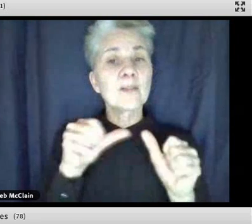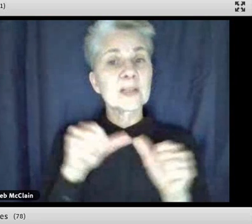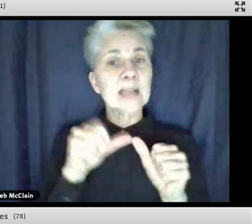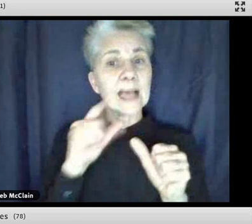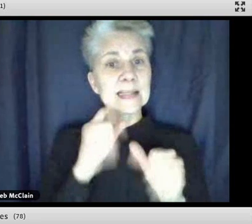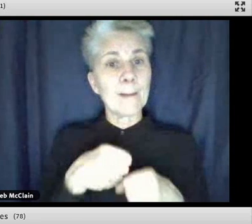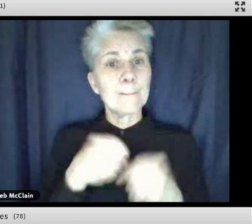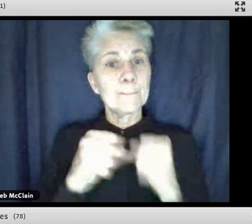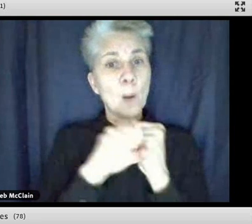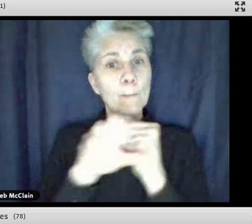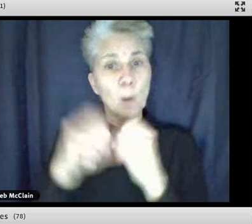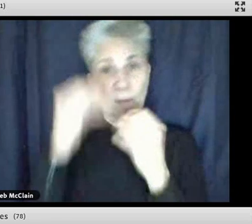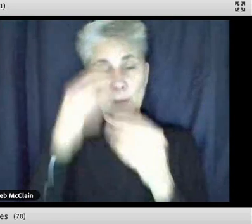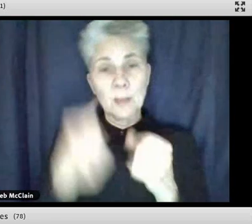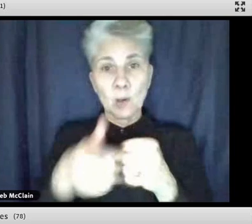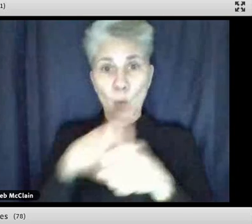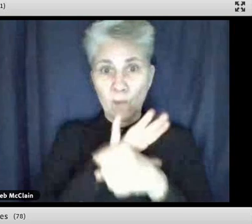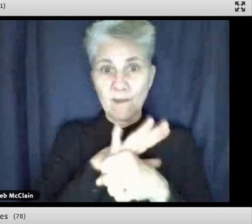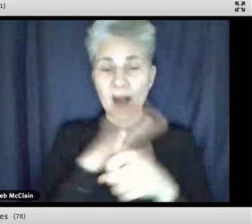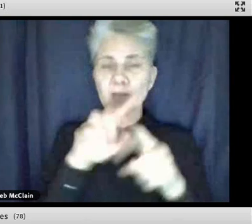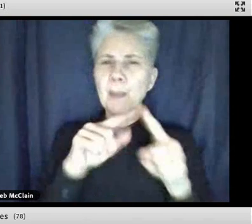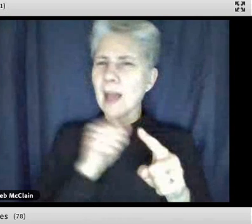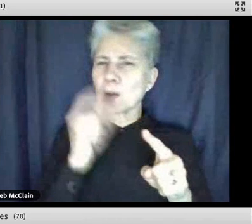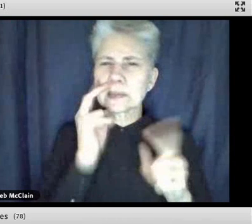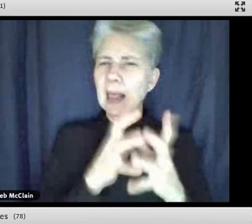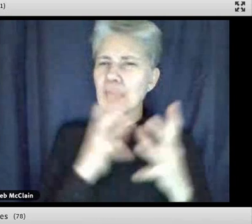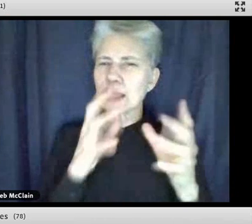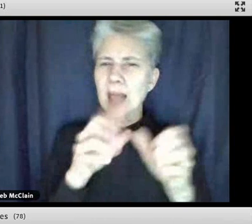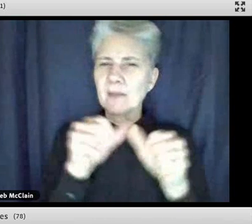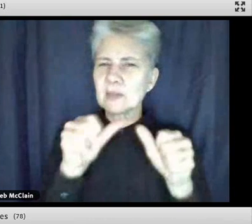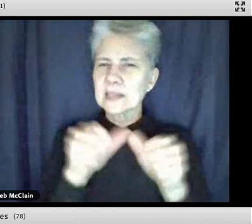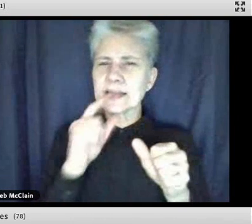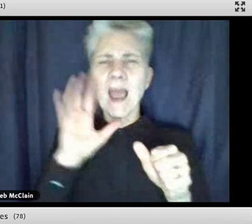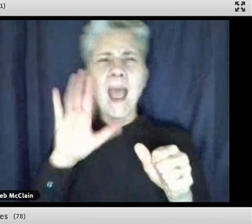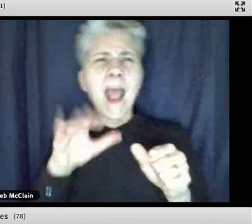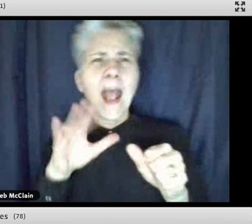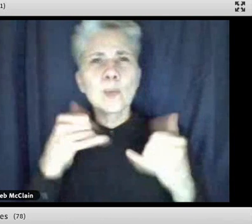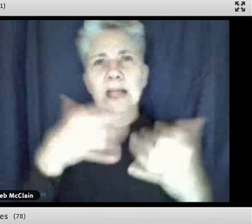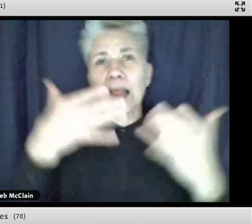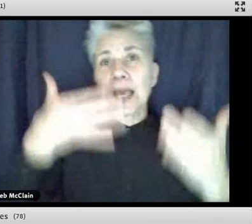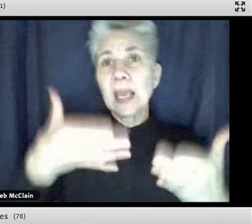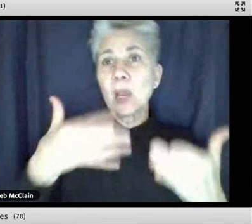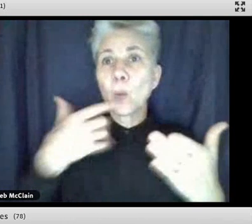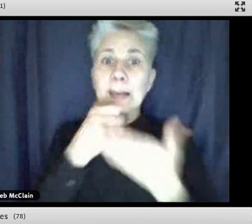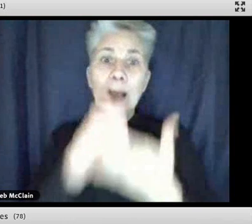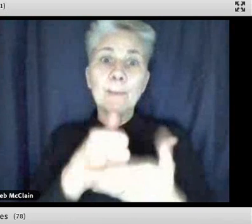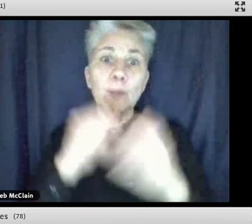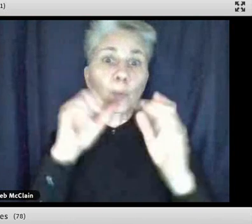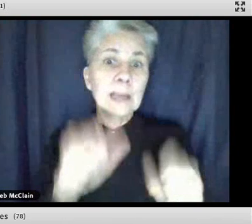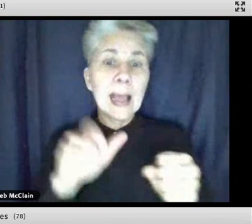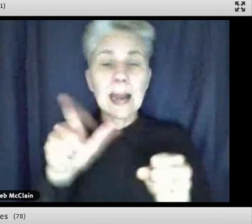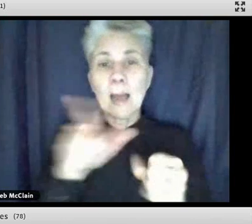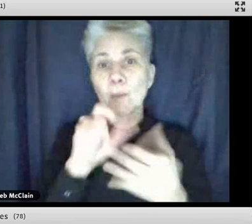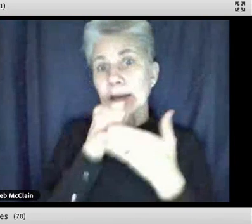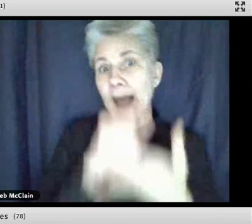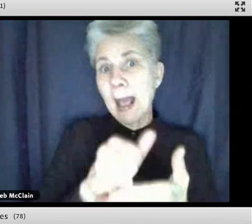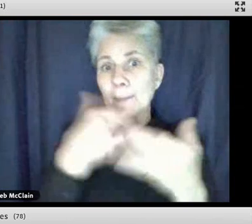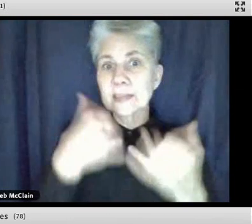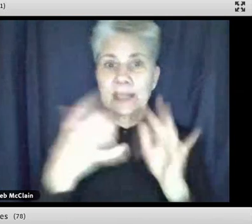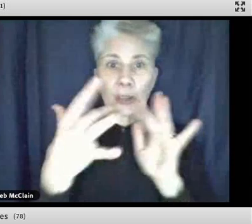information about coronavirus, but I don't see a lot of sites that say, hey, we're still here. We can help you. The library can help. You can still stay